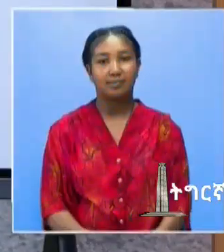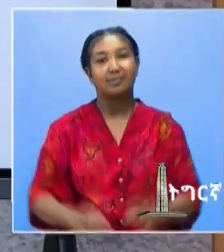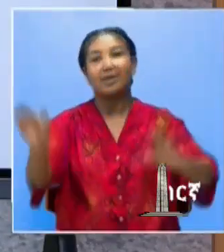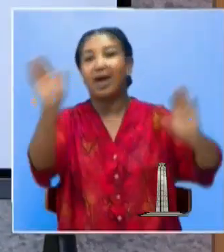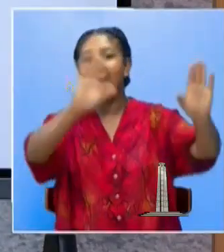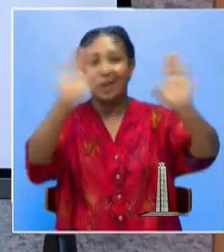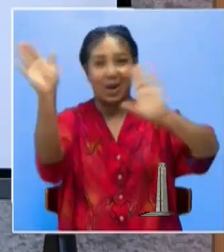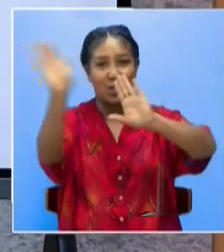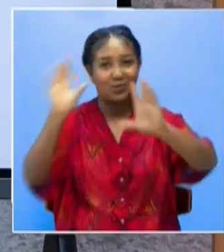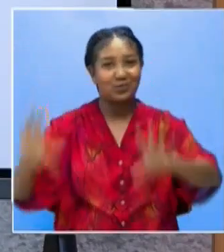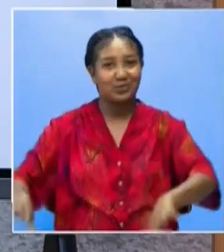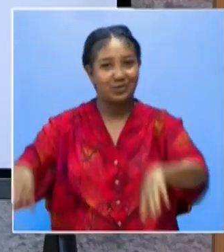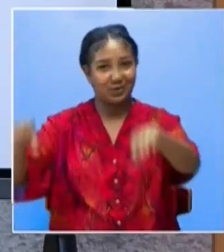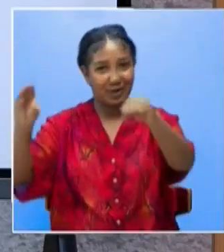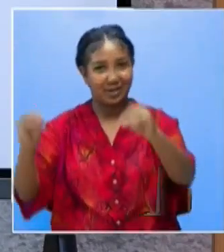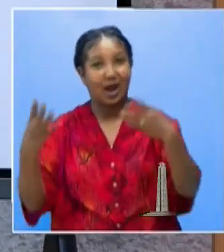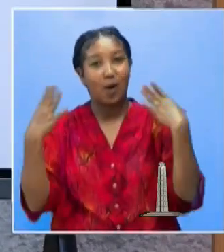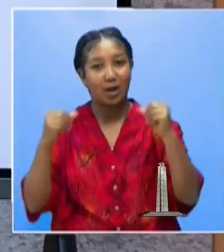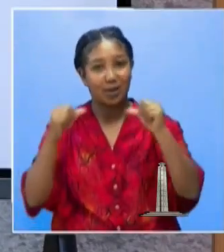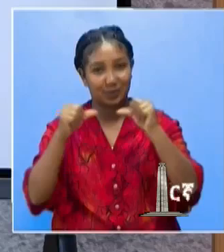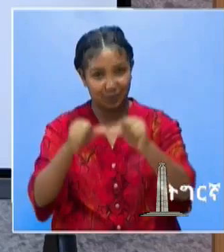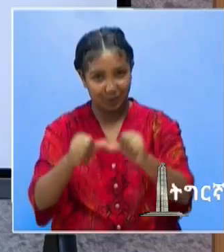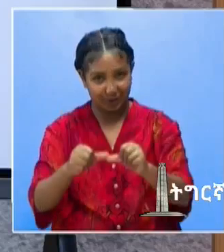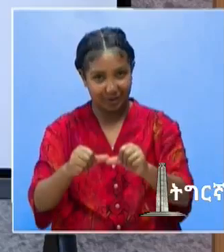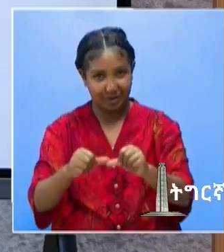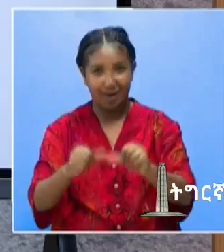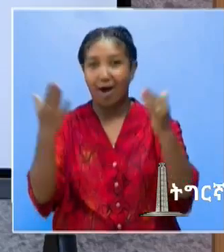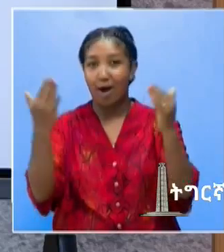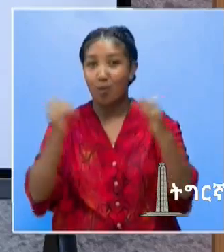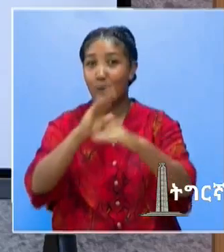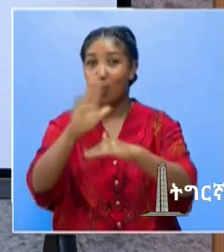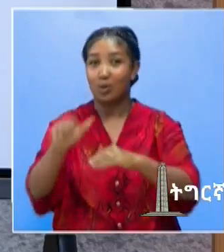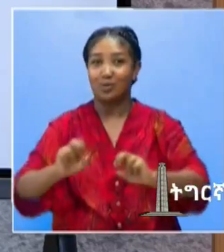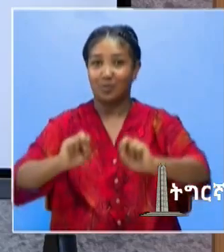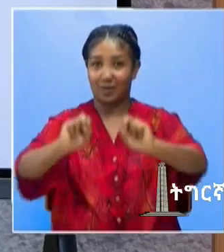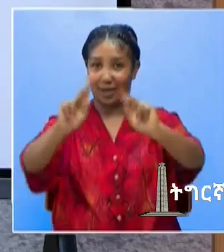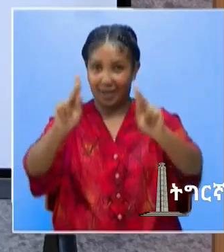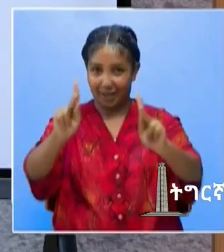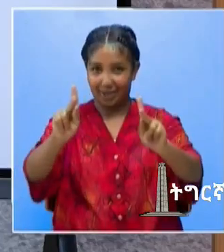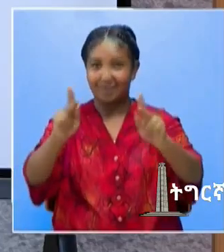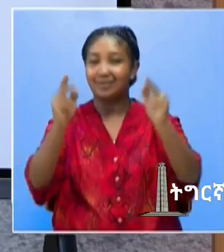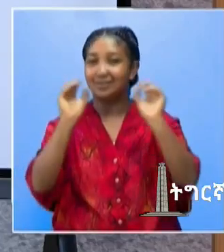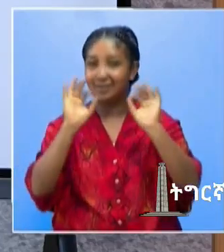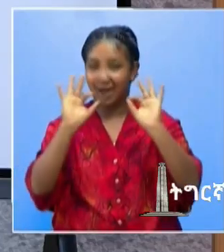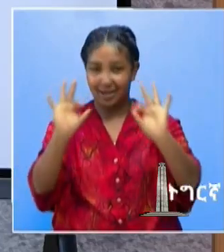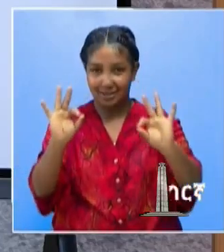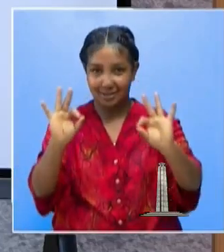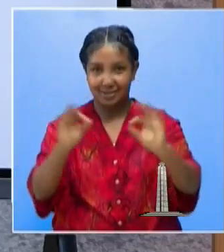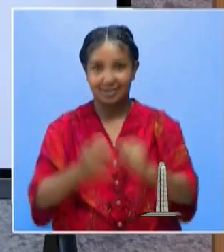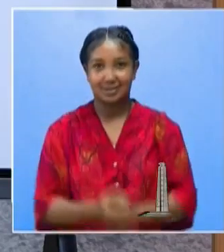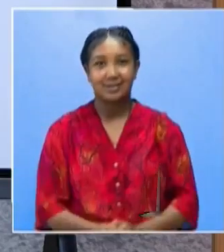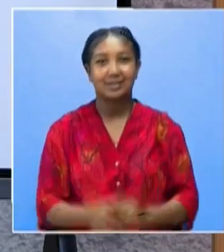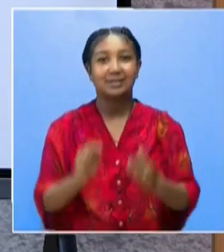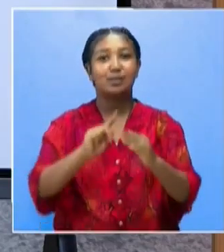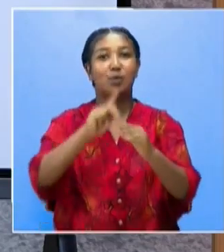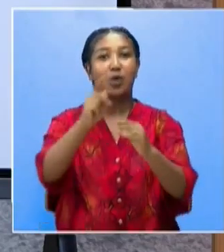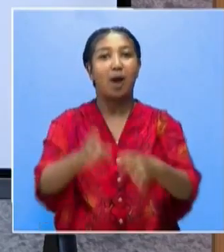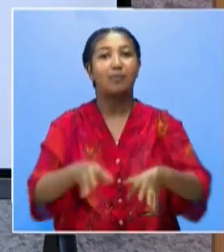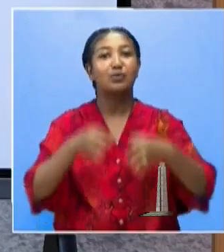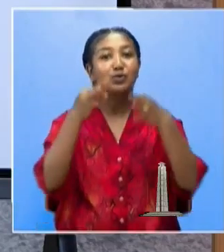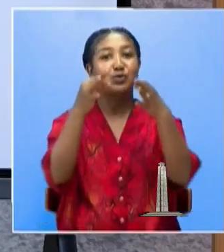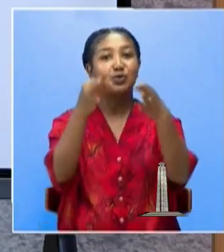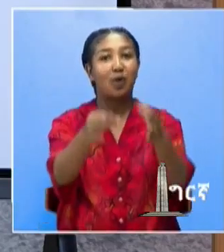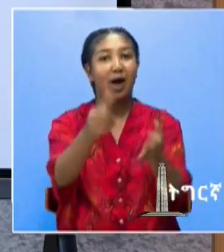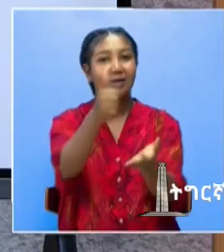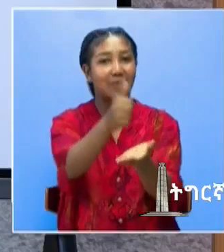Hello students, how are you doing? I hope everything is okay. Nice. This program is brought to you